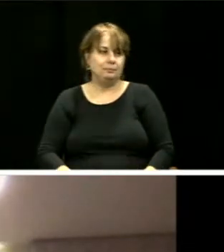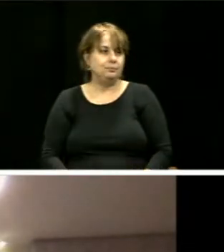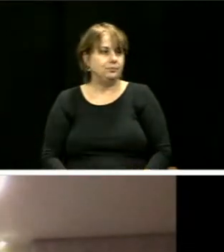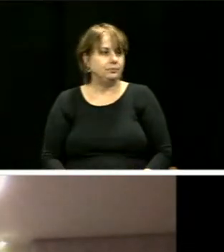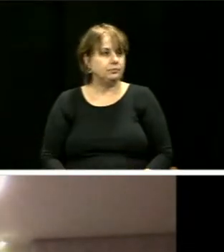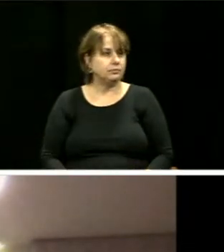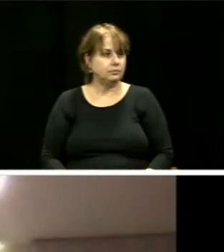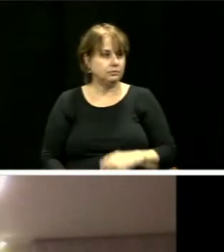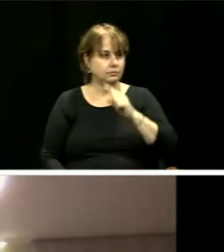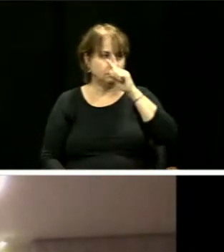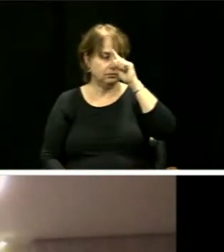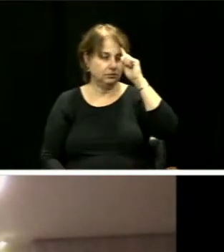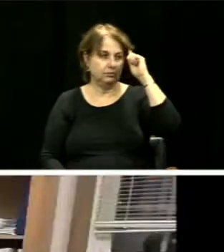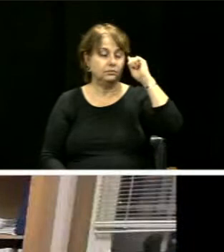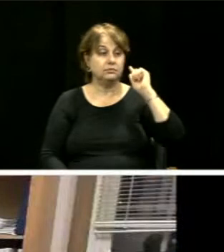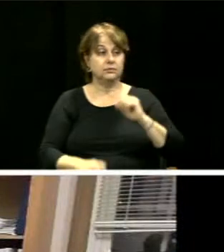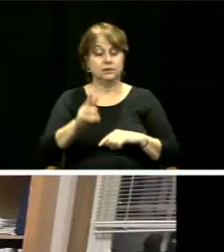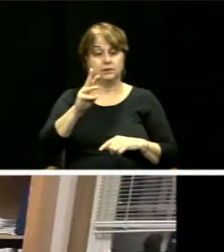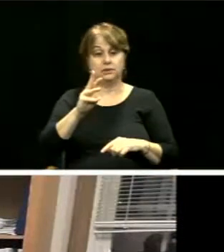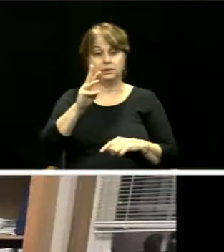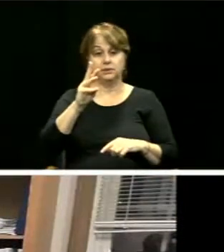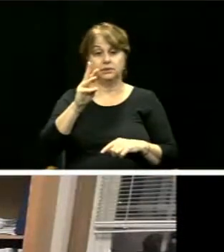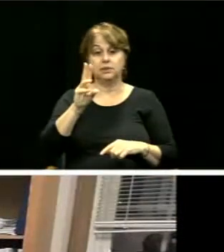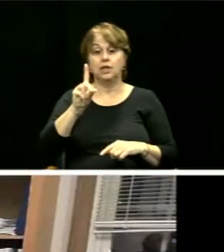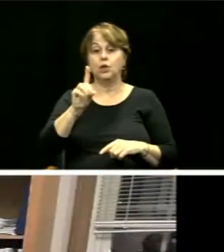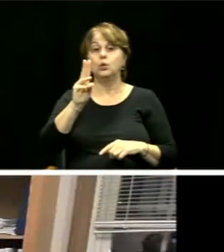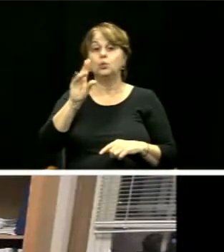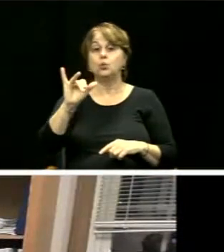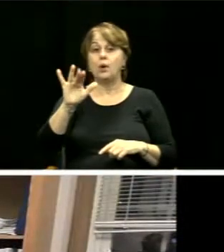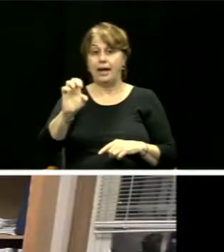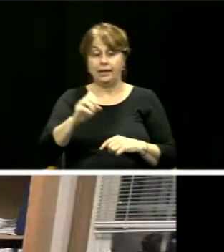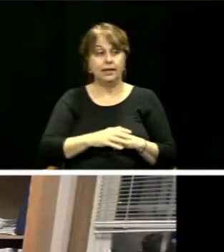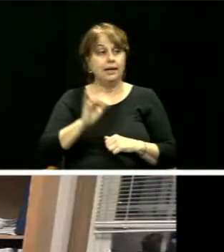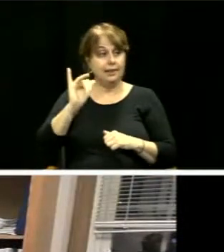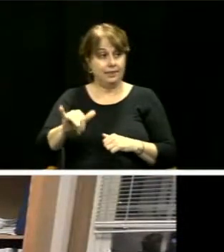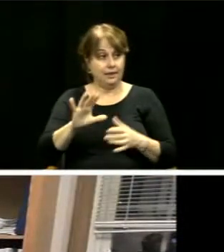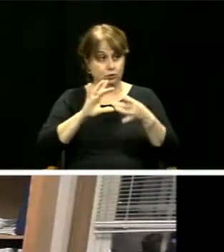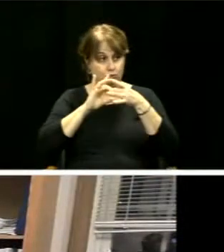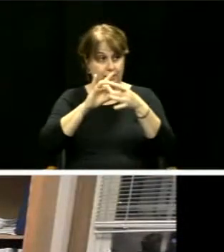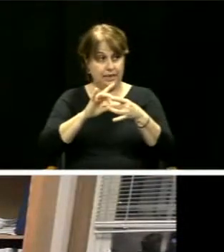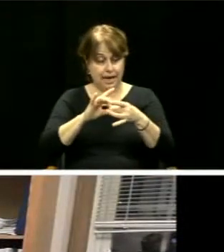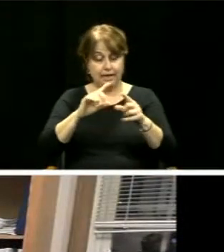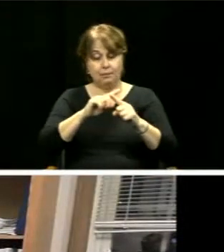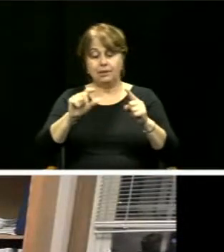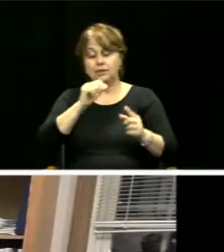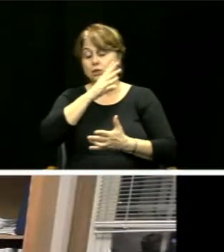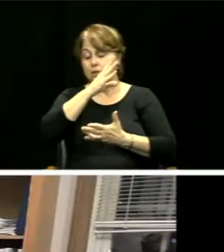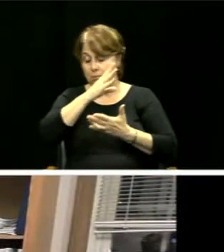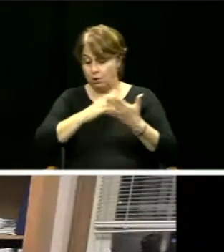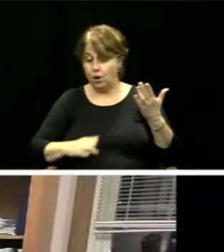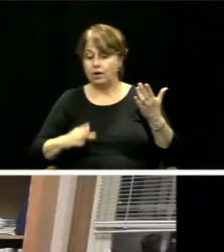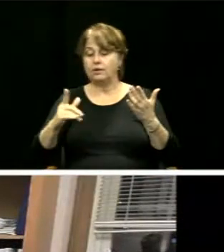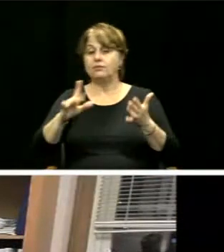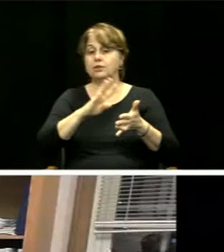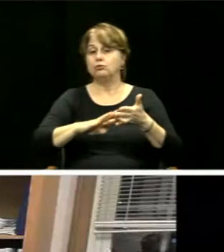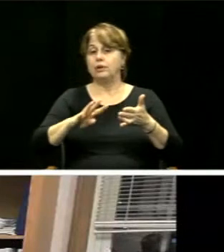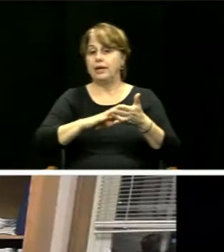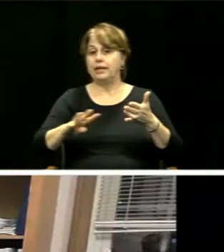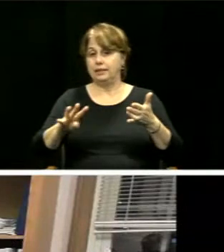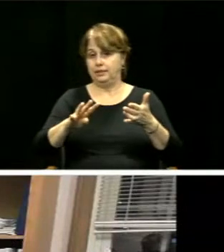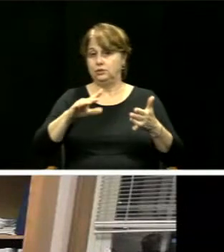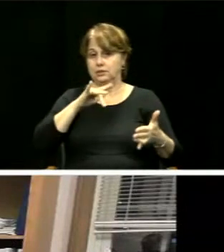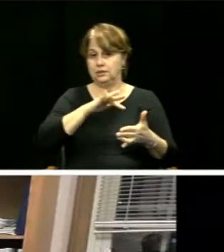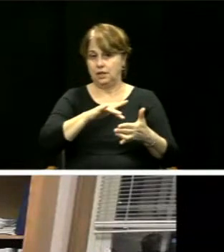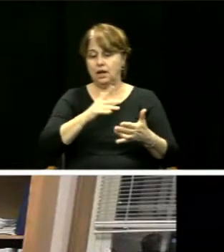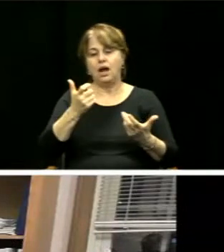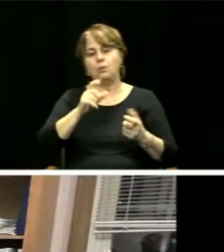This is Dwayne Martin, the town engineer. It is related, but it was not a component of the drainage study. So I will answer it quickly because I don't